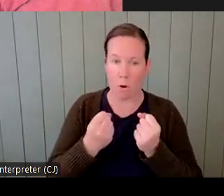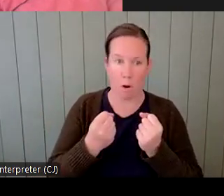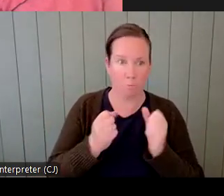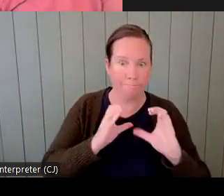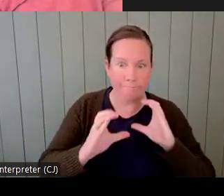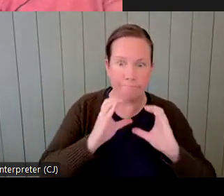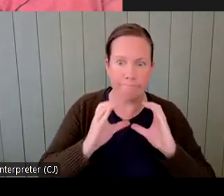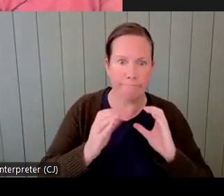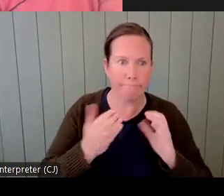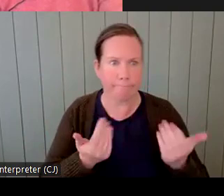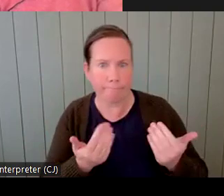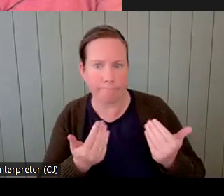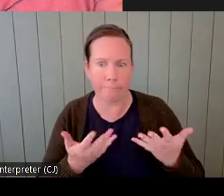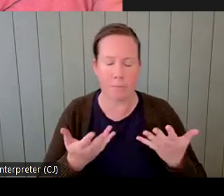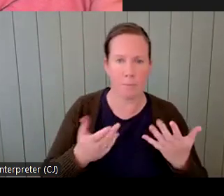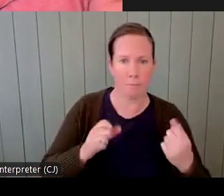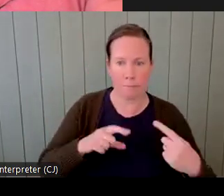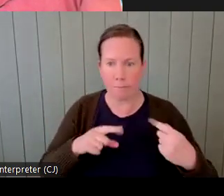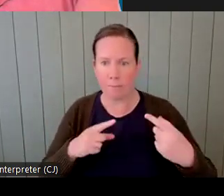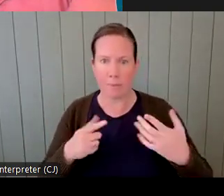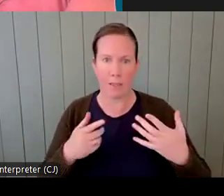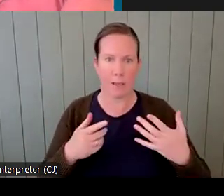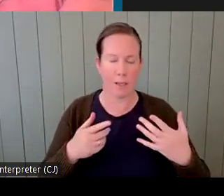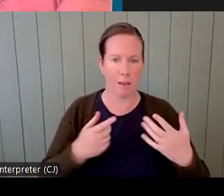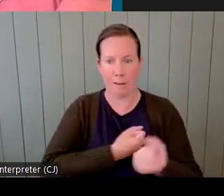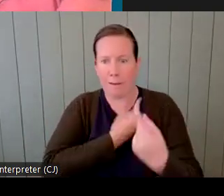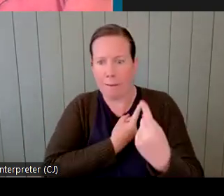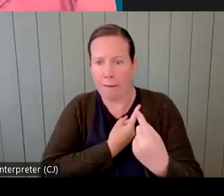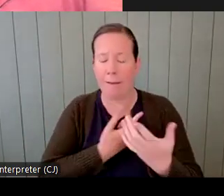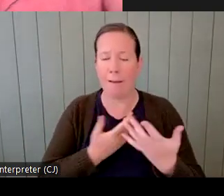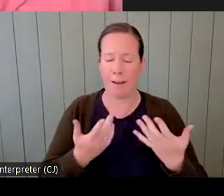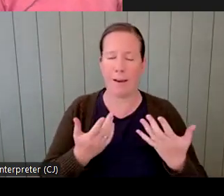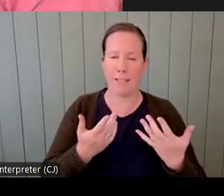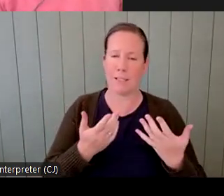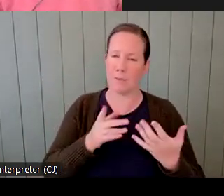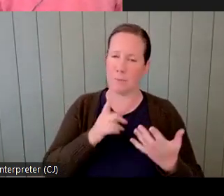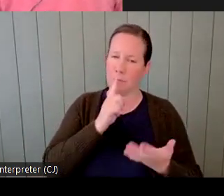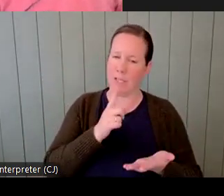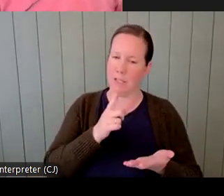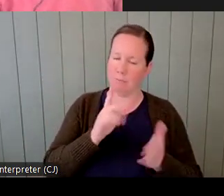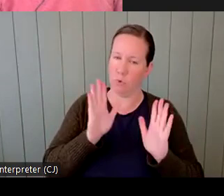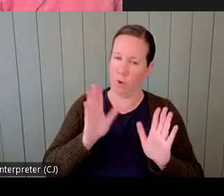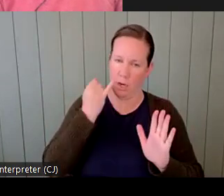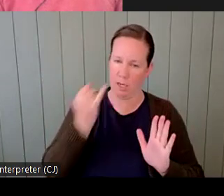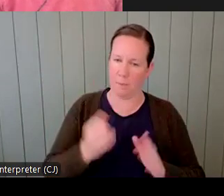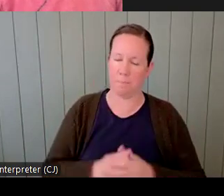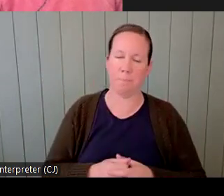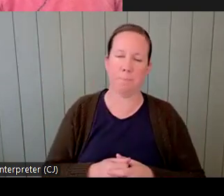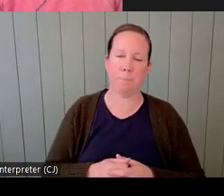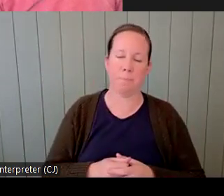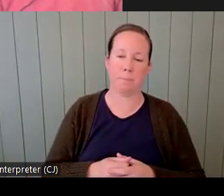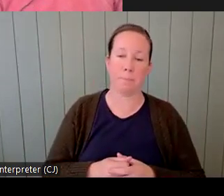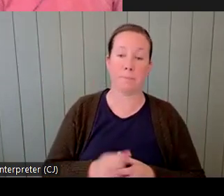have the same pain points, you have the same experience, the same. So community is always a really good place. Now, if you're looking for more like